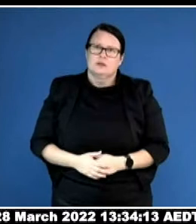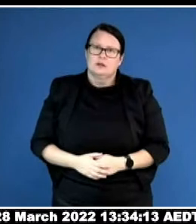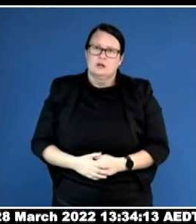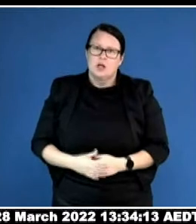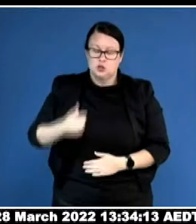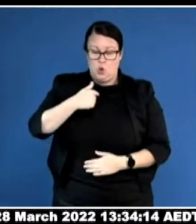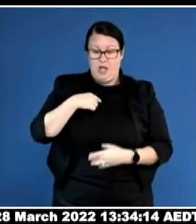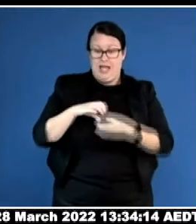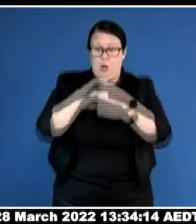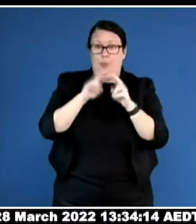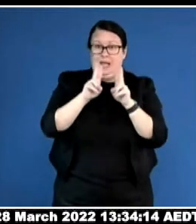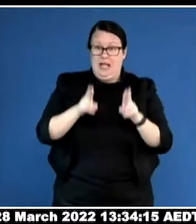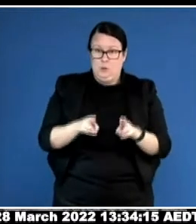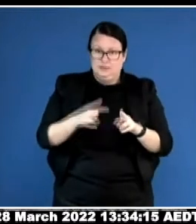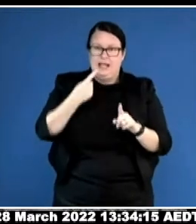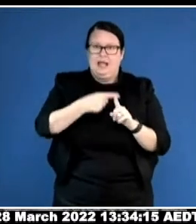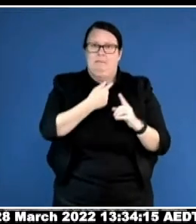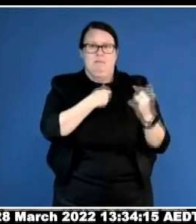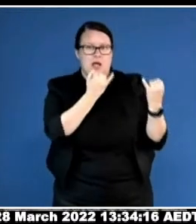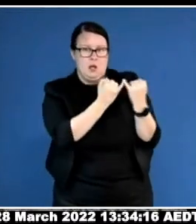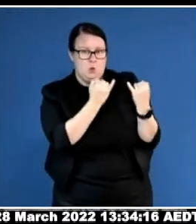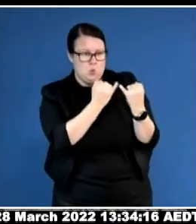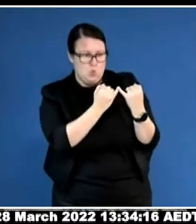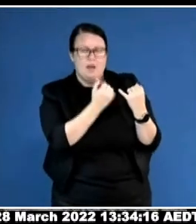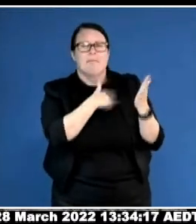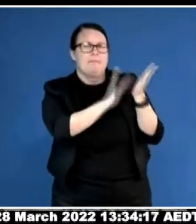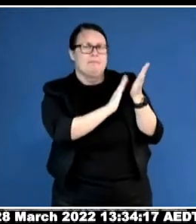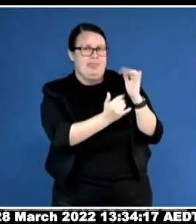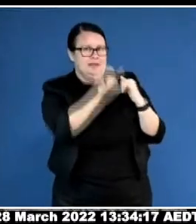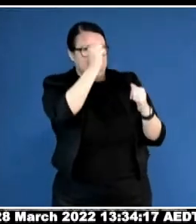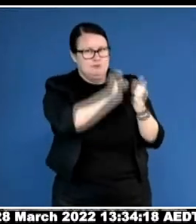and my uncle. We had, my mother's brother.